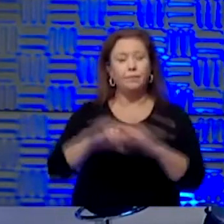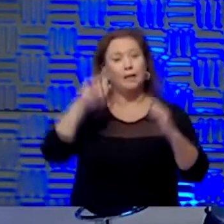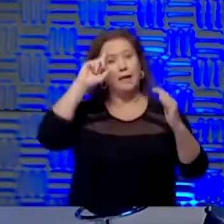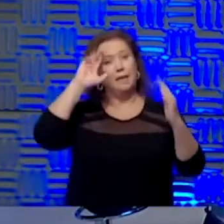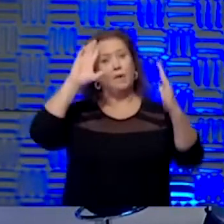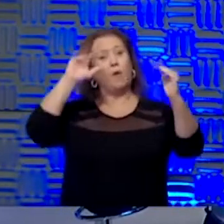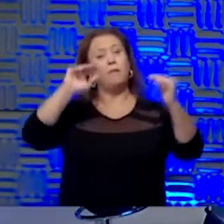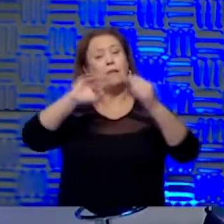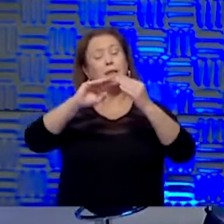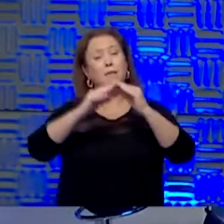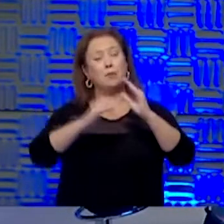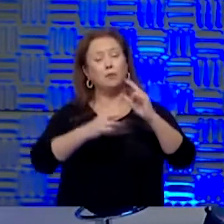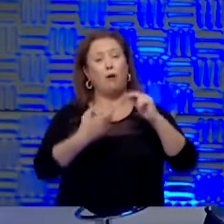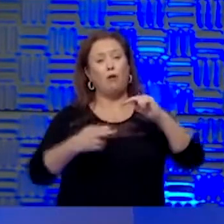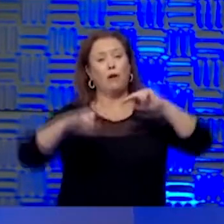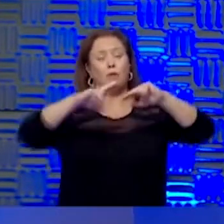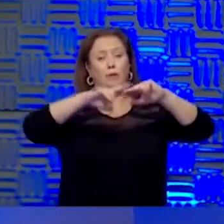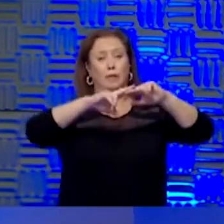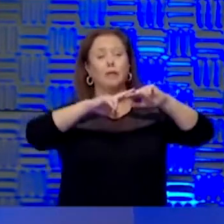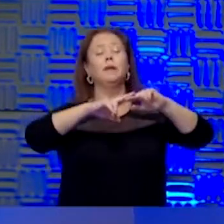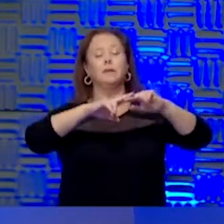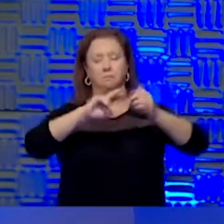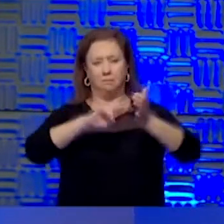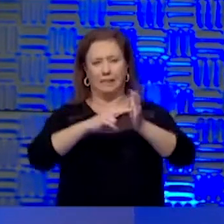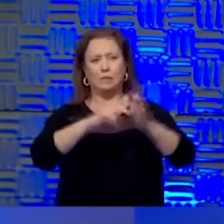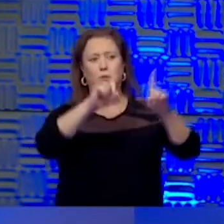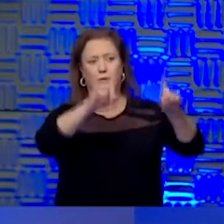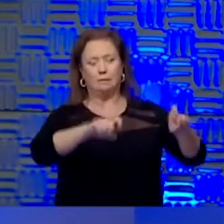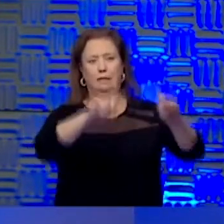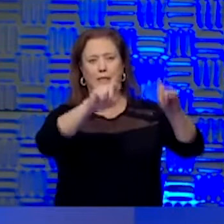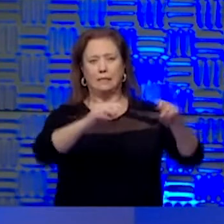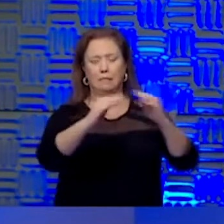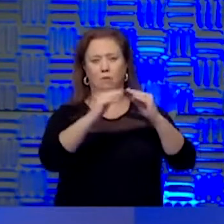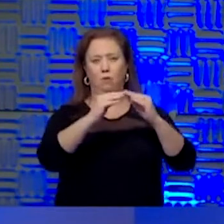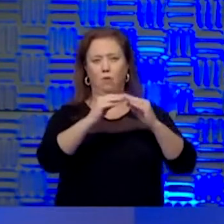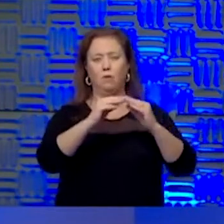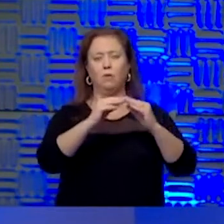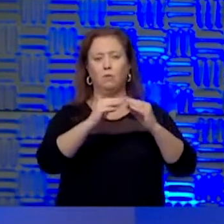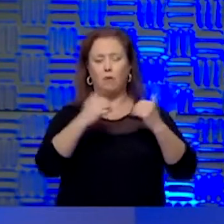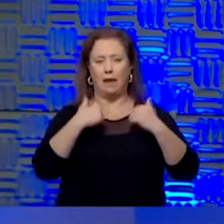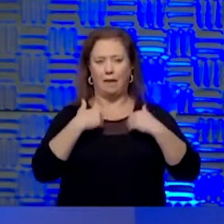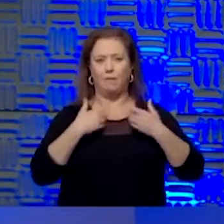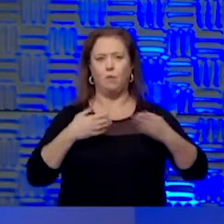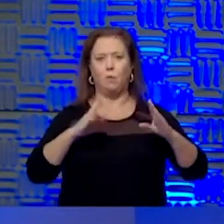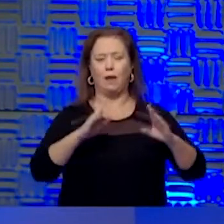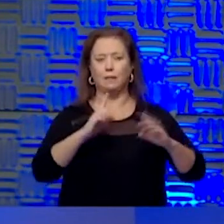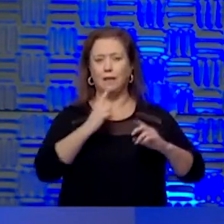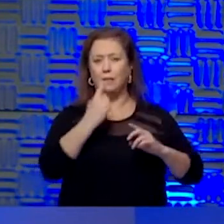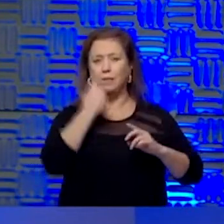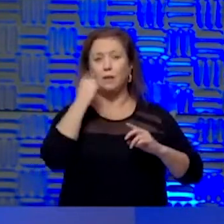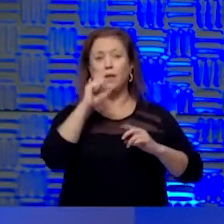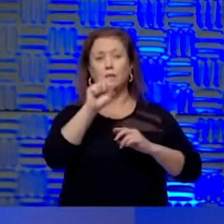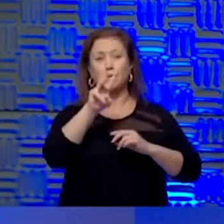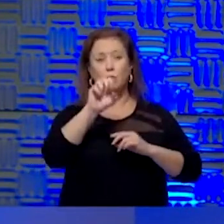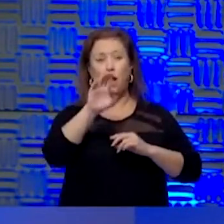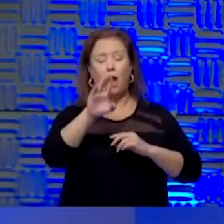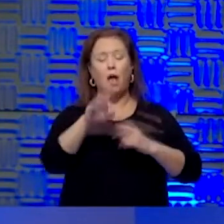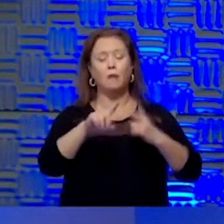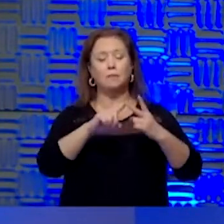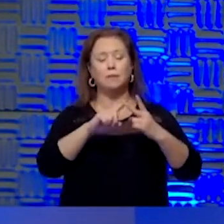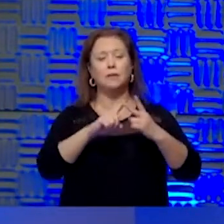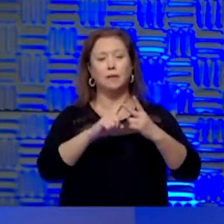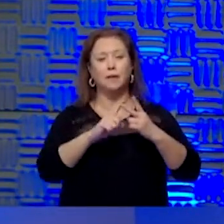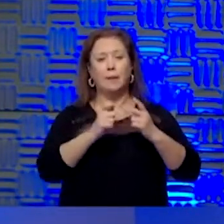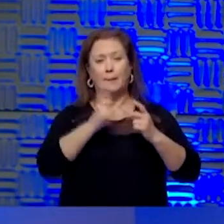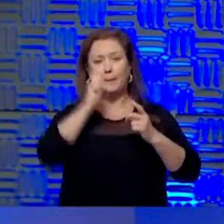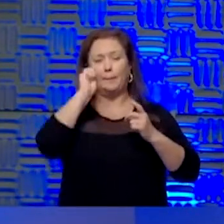going up, one of the things is that we are testing more. We have the media, we have the nasal swabs, we have the capacity to do the